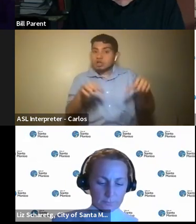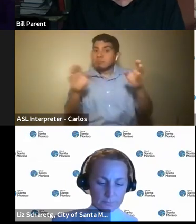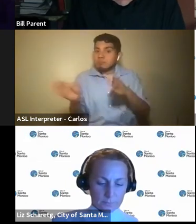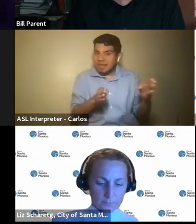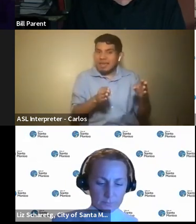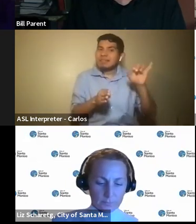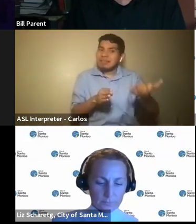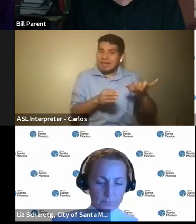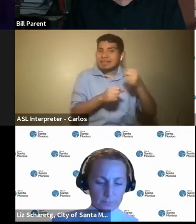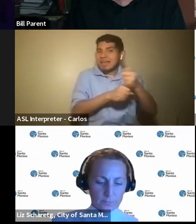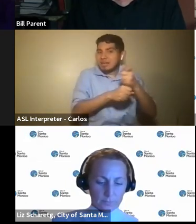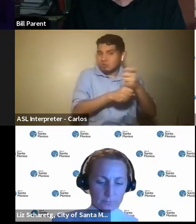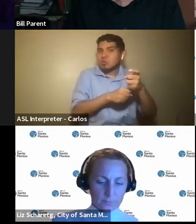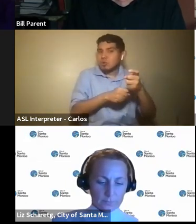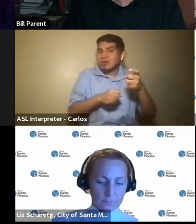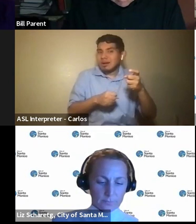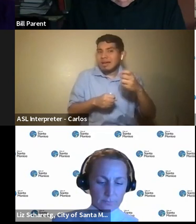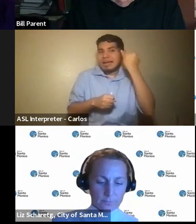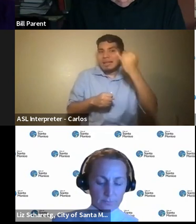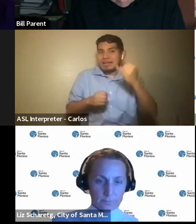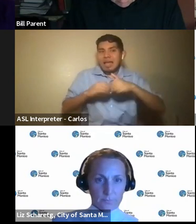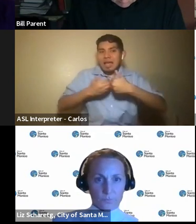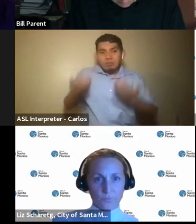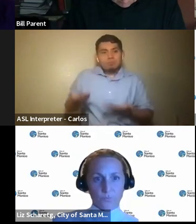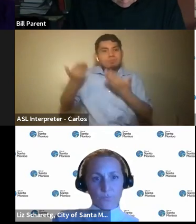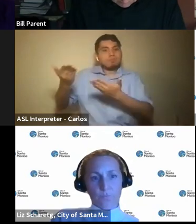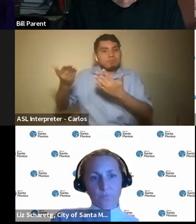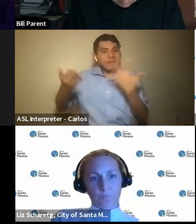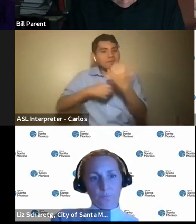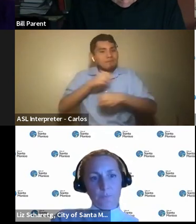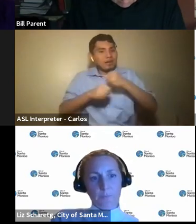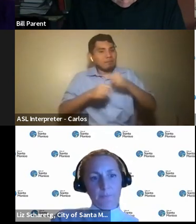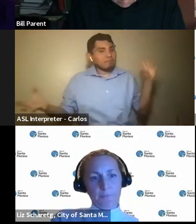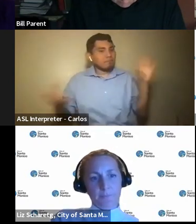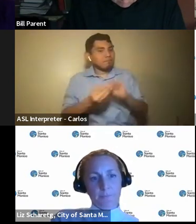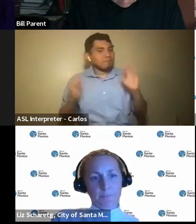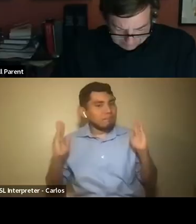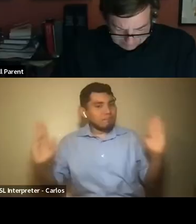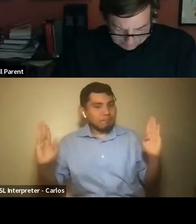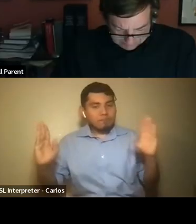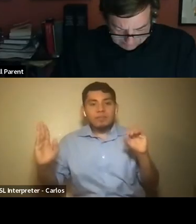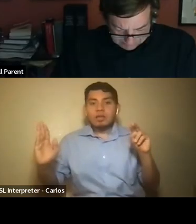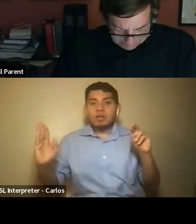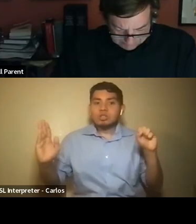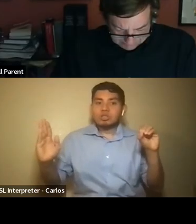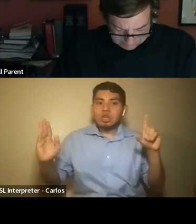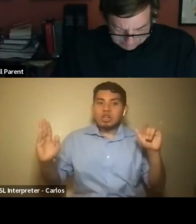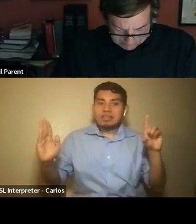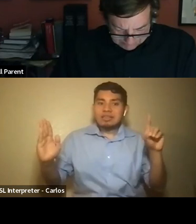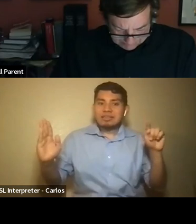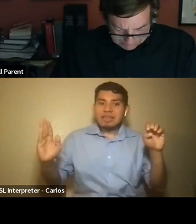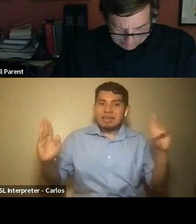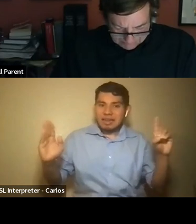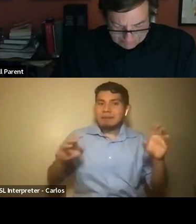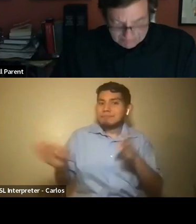annual instantiation of the implementation of our five-year consolidated plan. Currently, we are within the going into the third